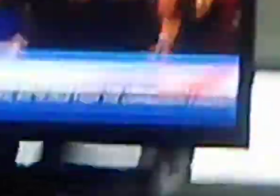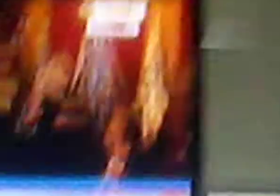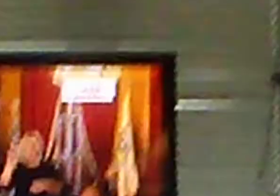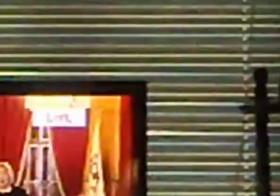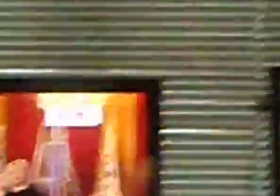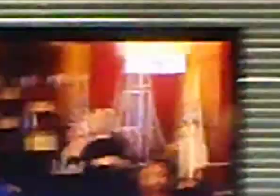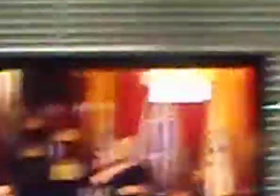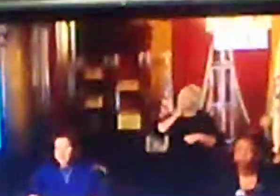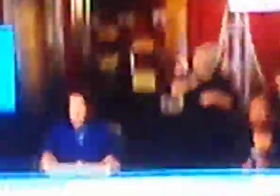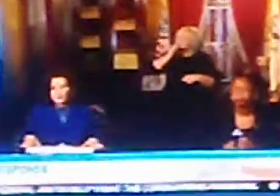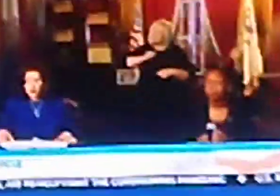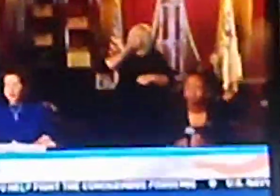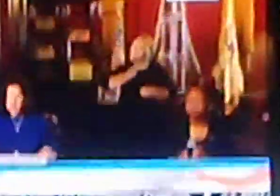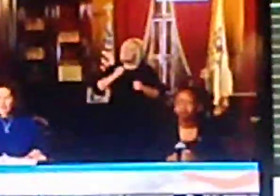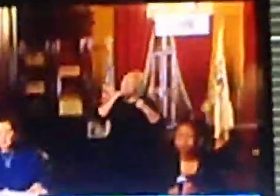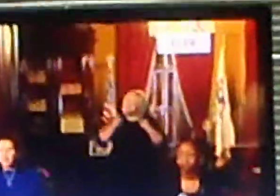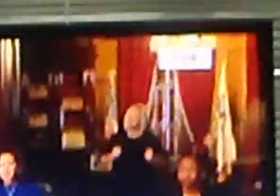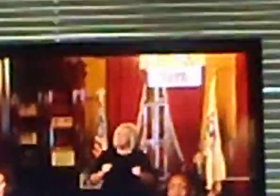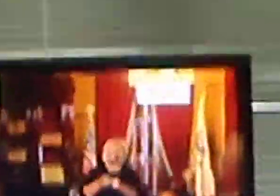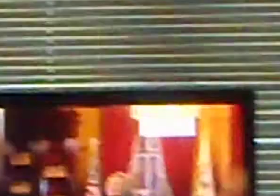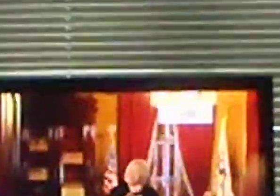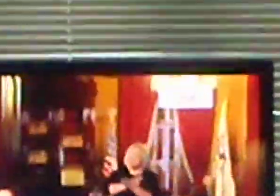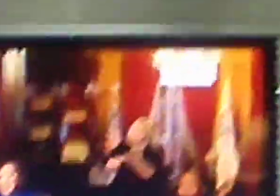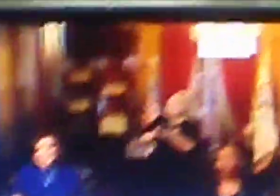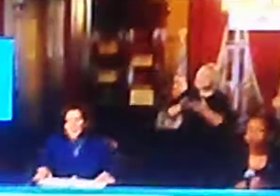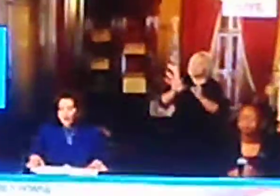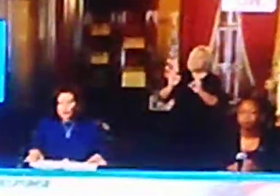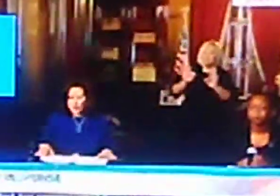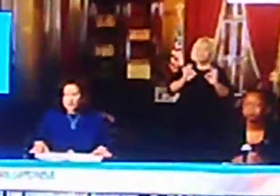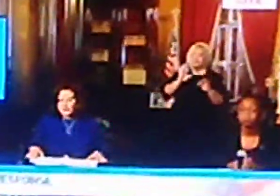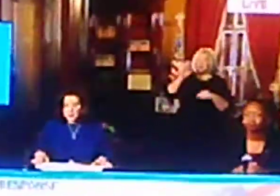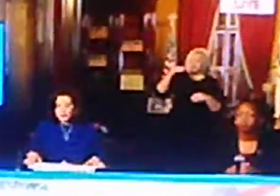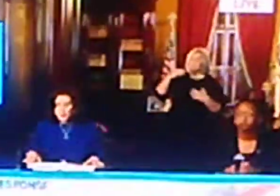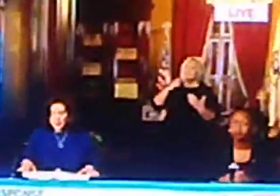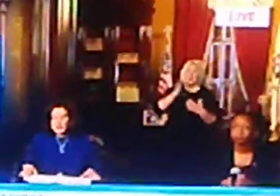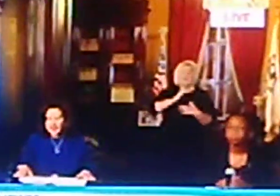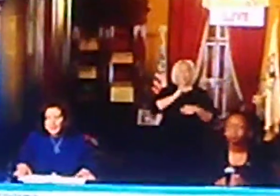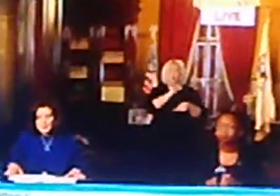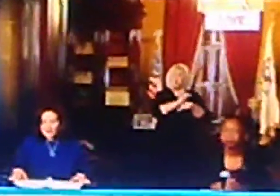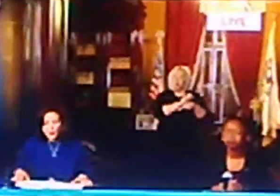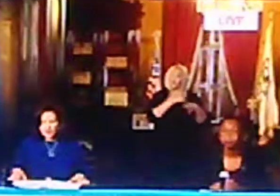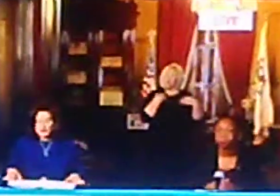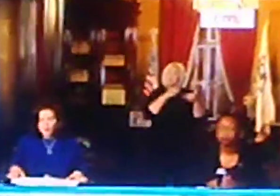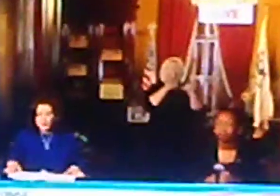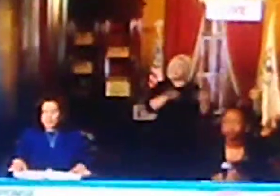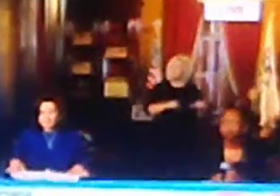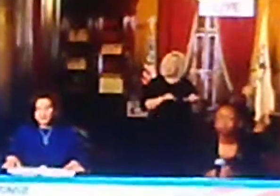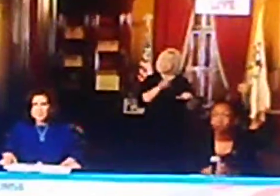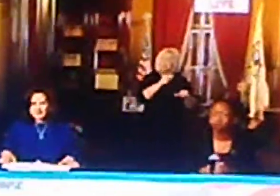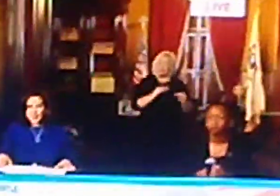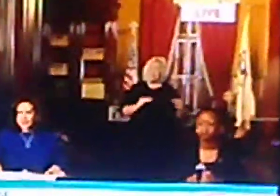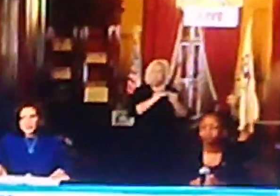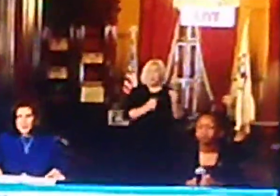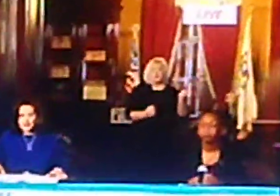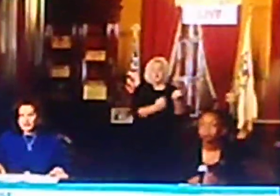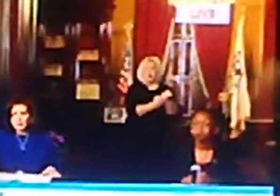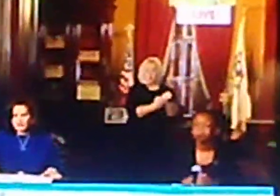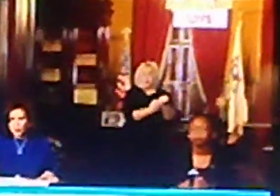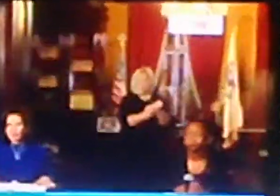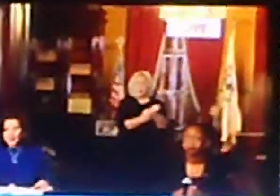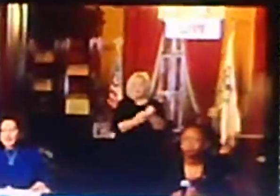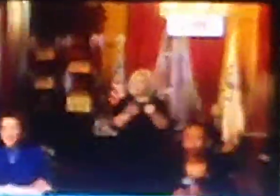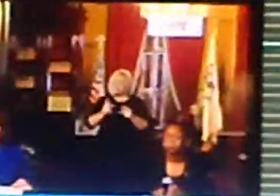fortitude, strength, and grace. Our frontline care workers, they need more support. Our sick